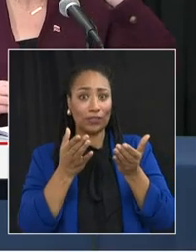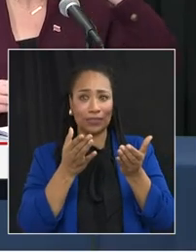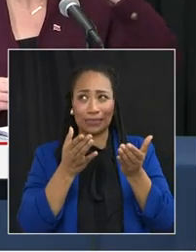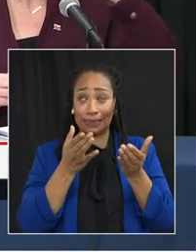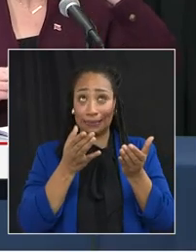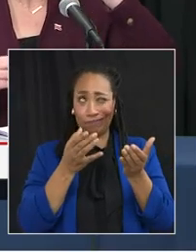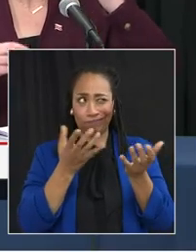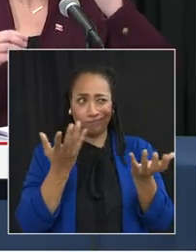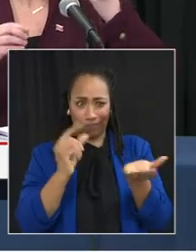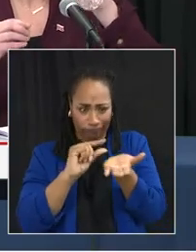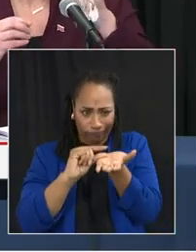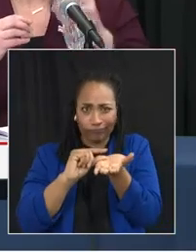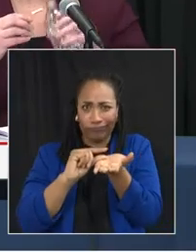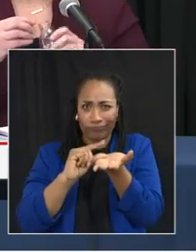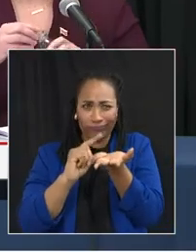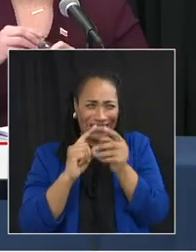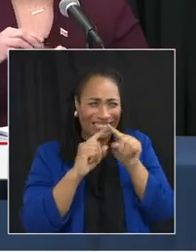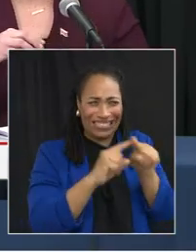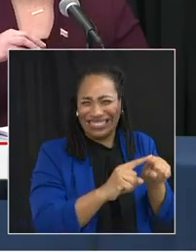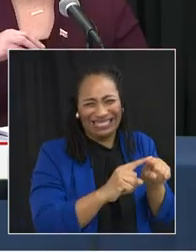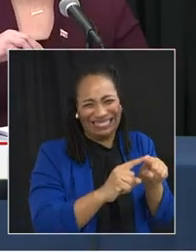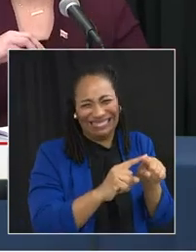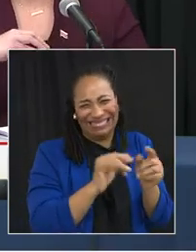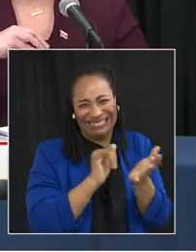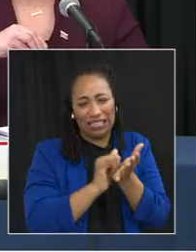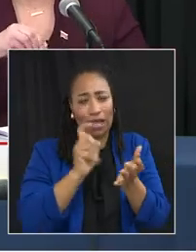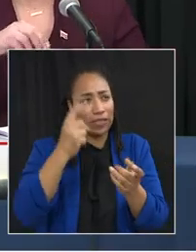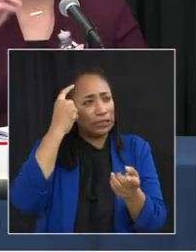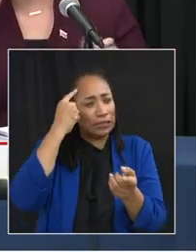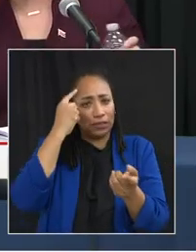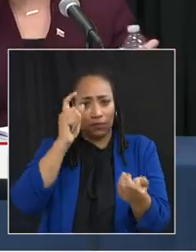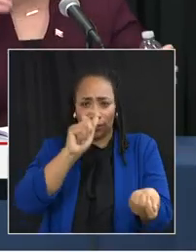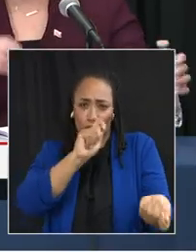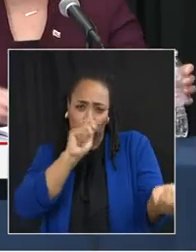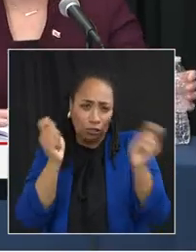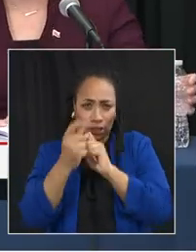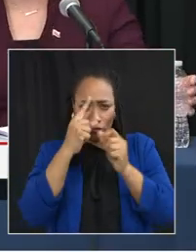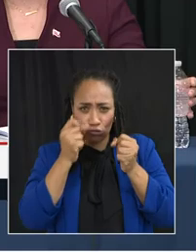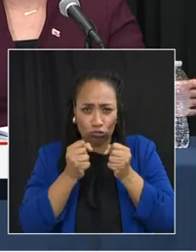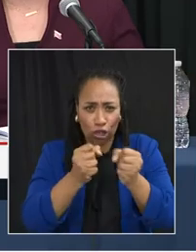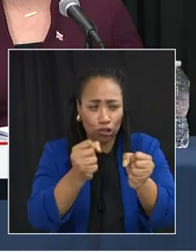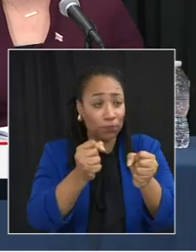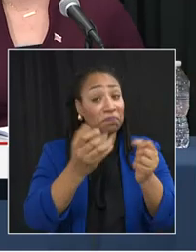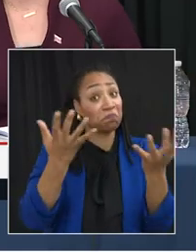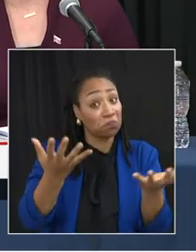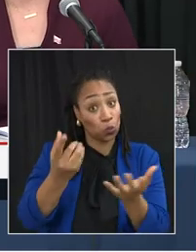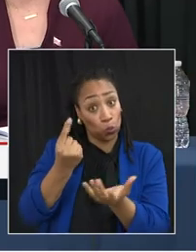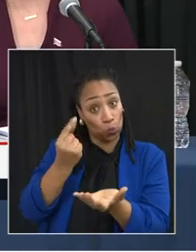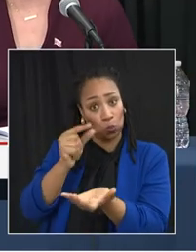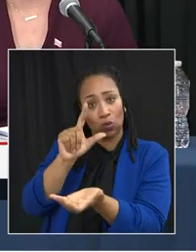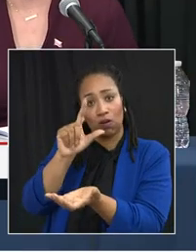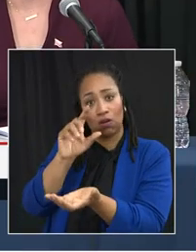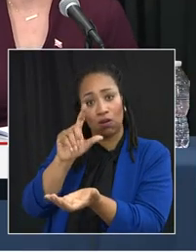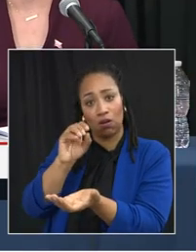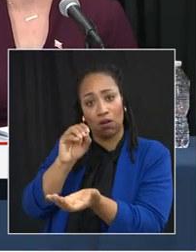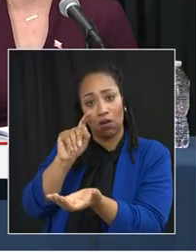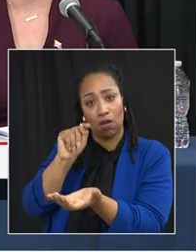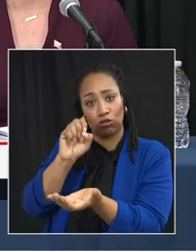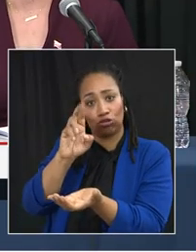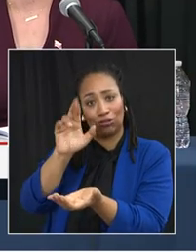to tell everybody, and maybe Kevin will remember the specific changes to the